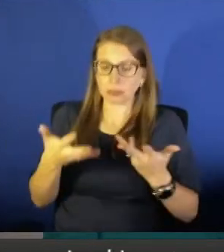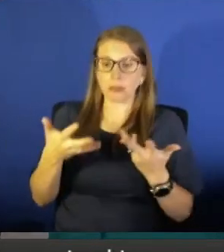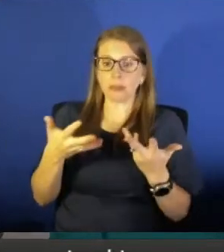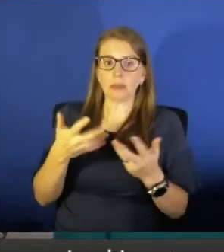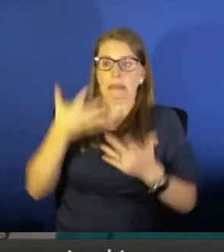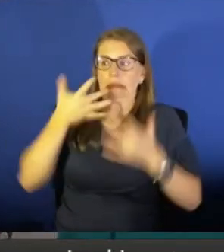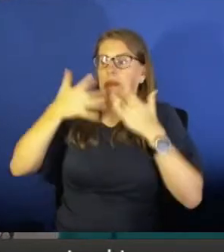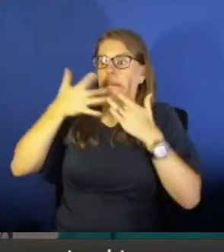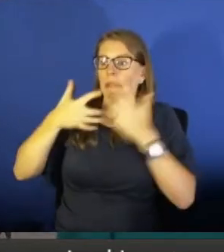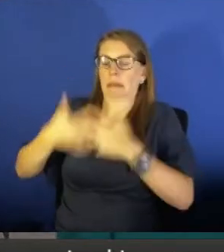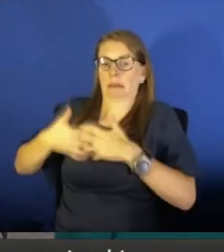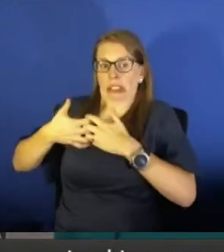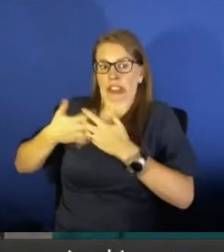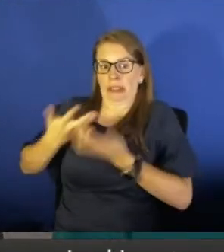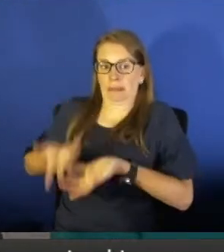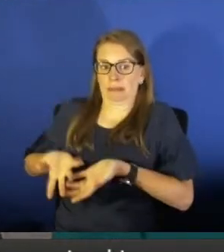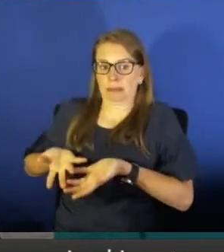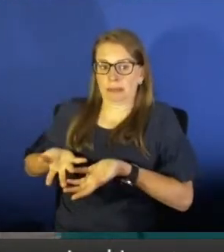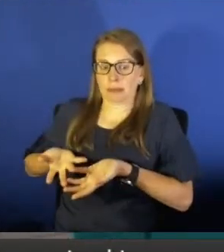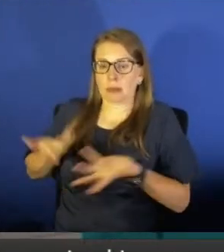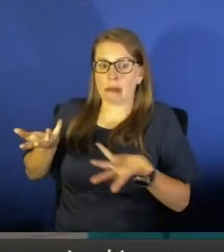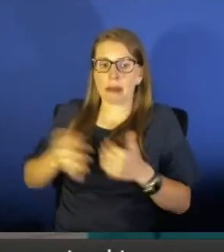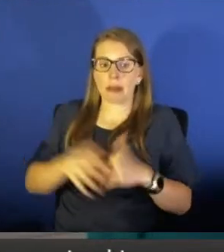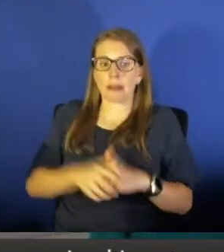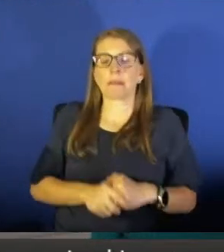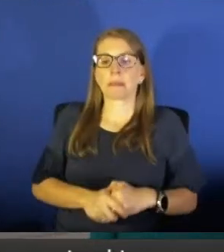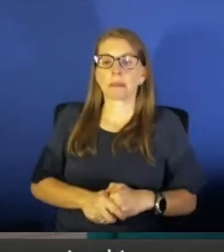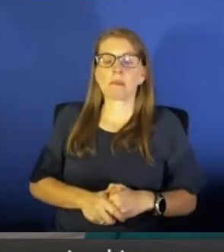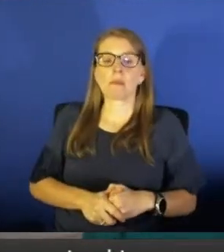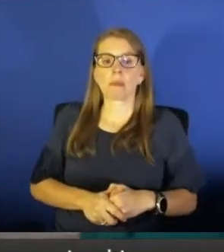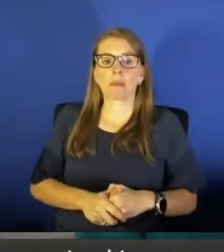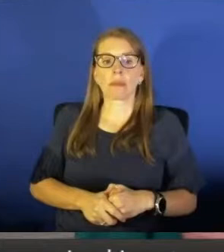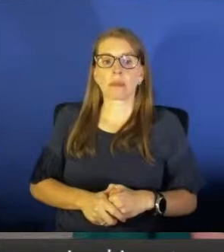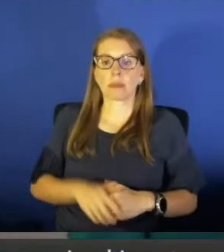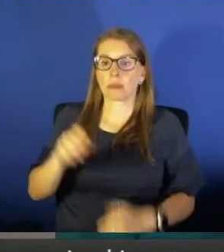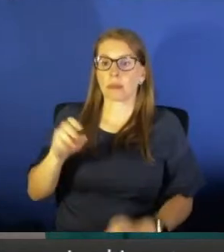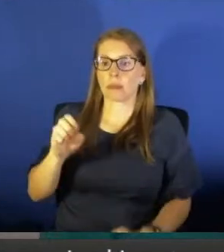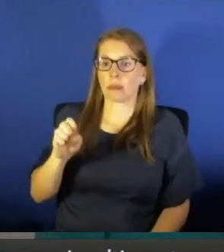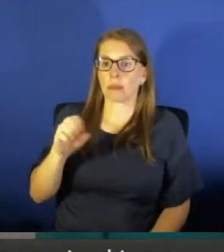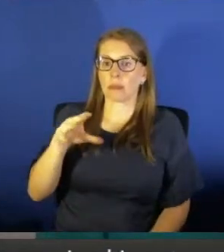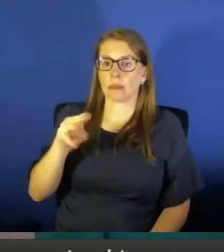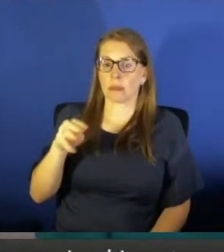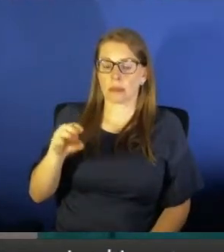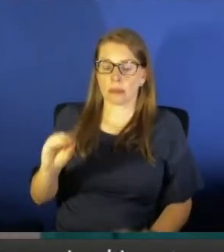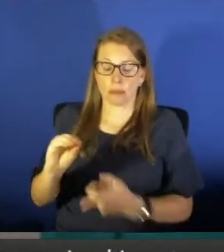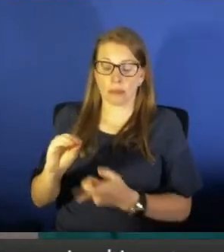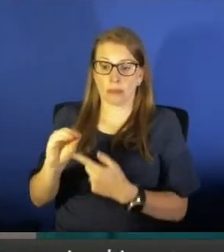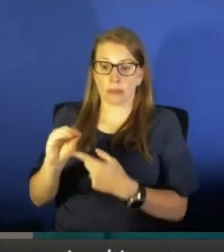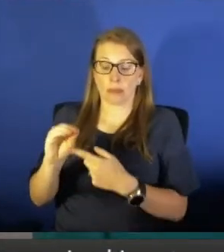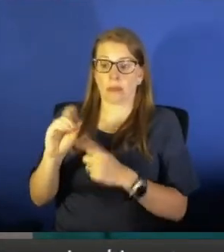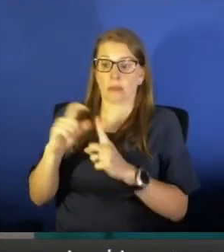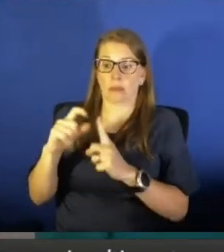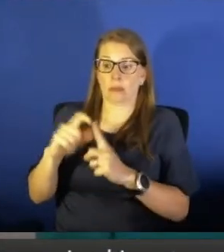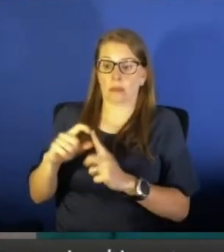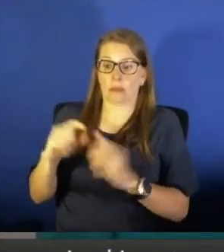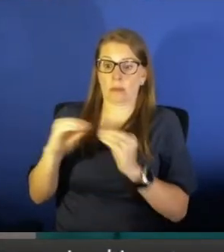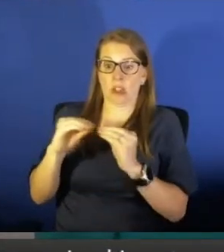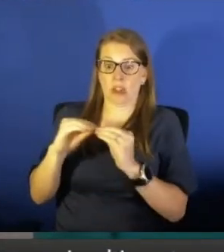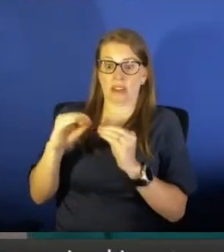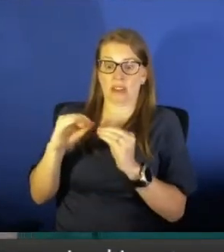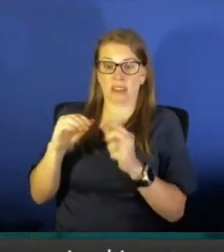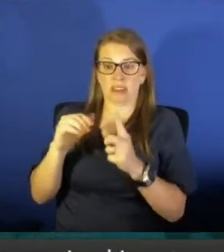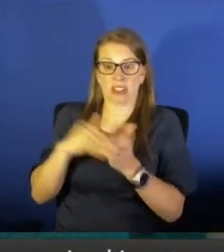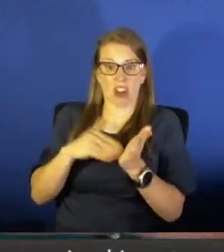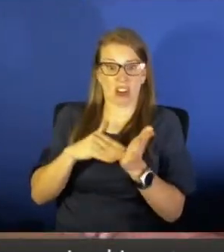of the equipment? I would imagine we've all heard the word ECMO more than we ever dreamed we'd hear, especially you as a doctor. What's that like to navigate during a